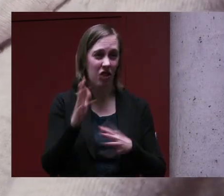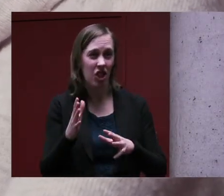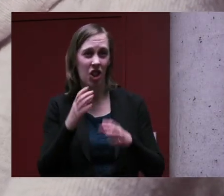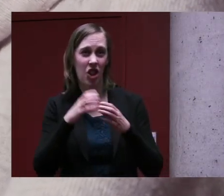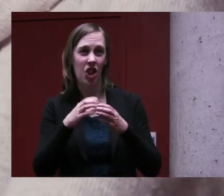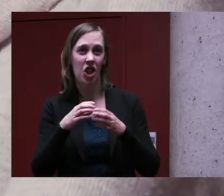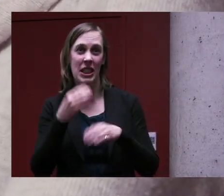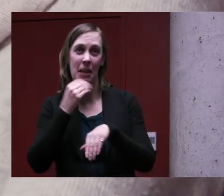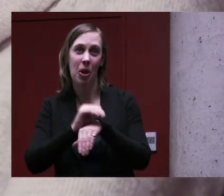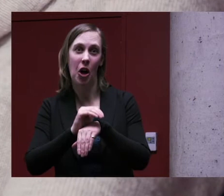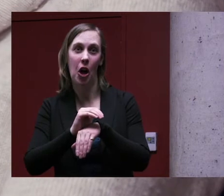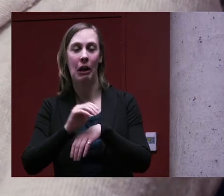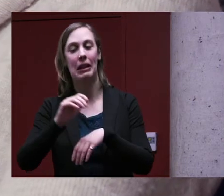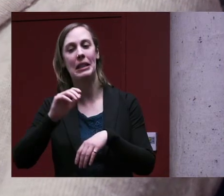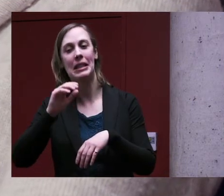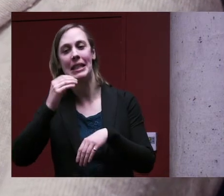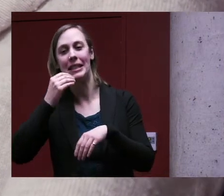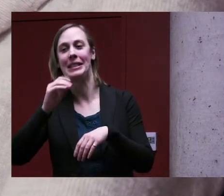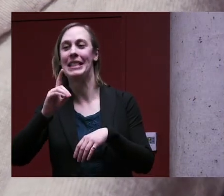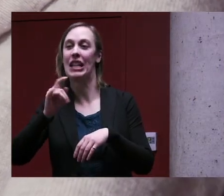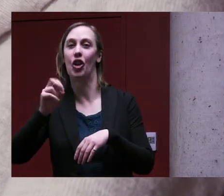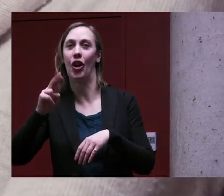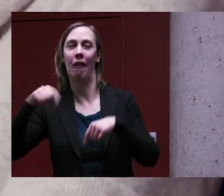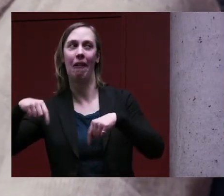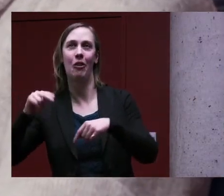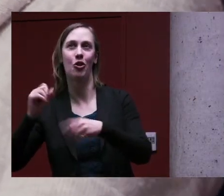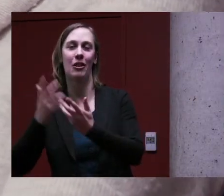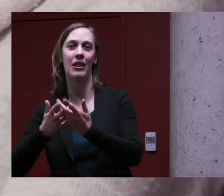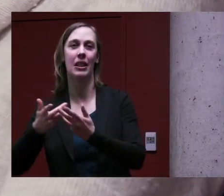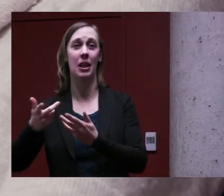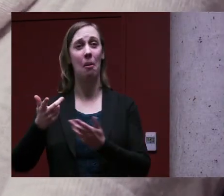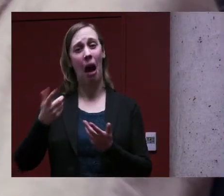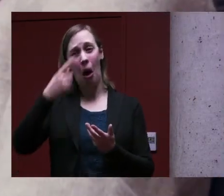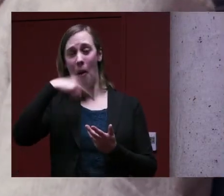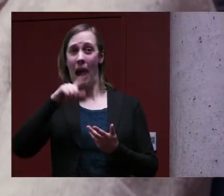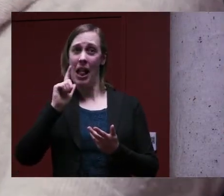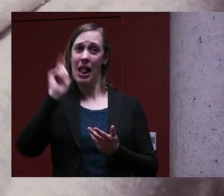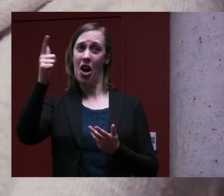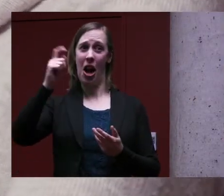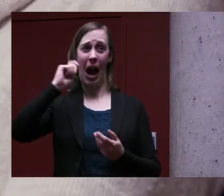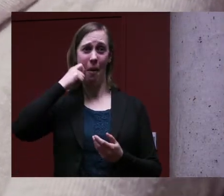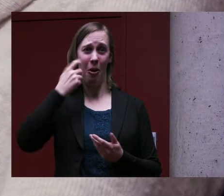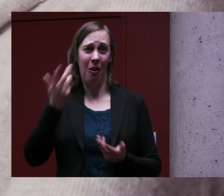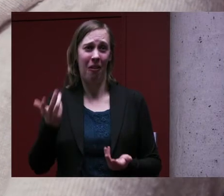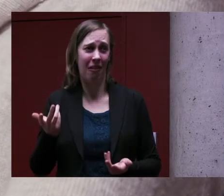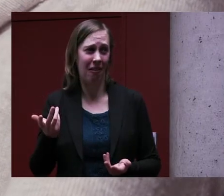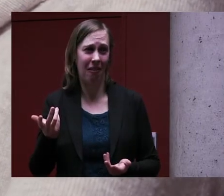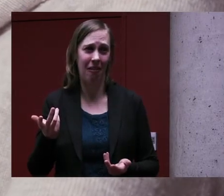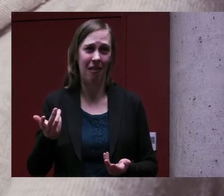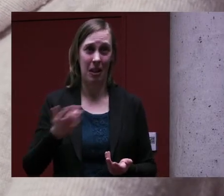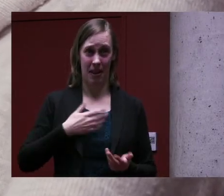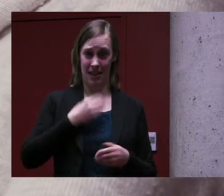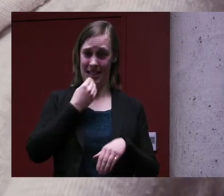Nova Scotia dinner. But I would like to maybe have an apple later. And my supper